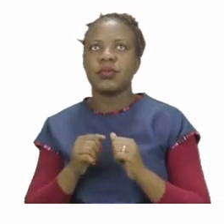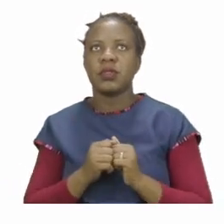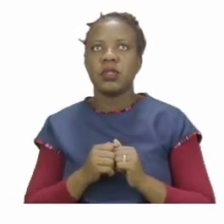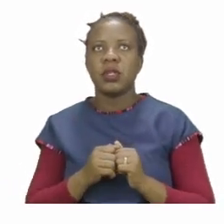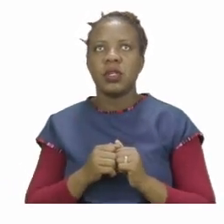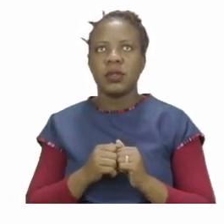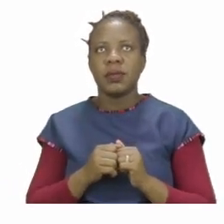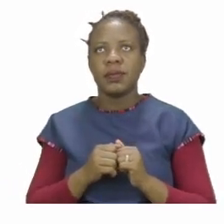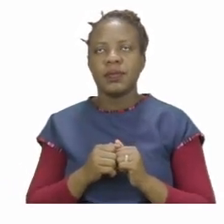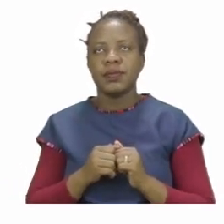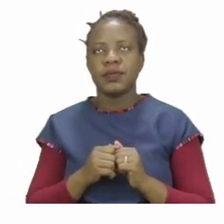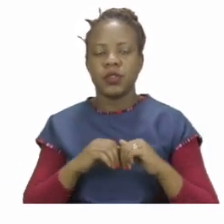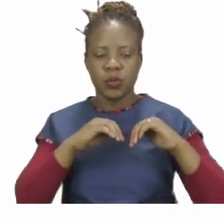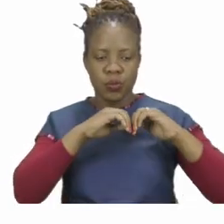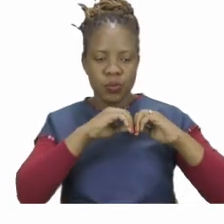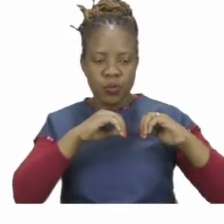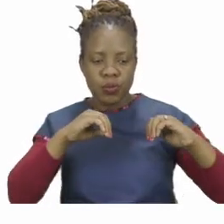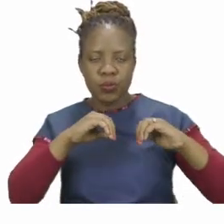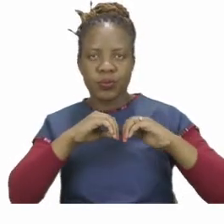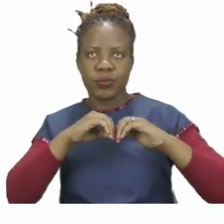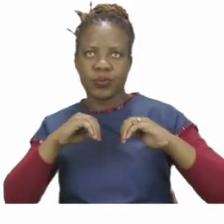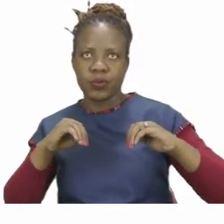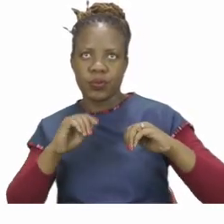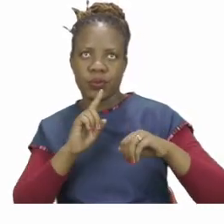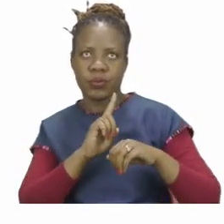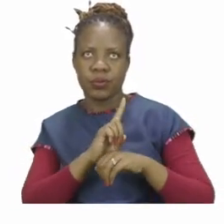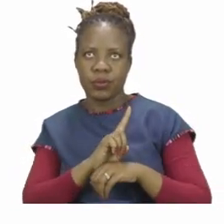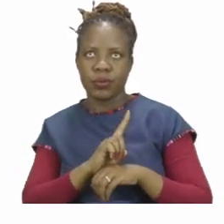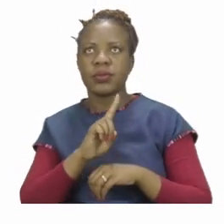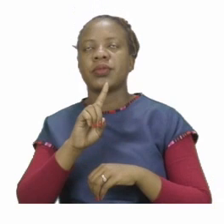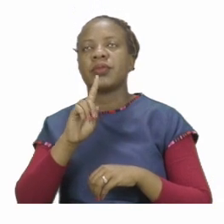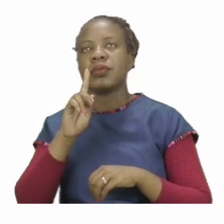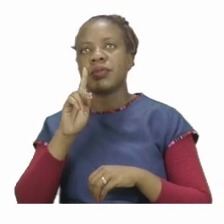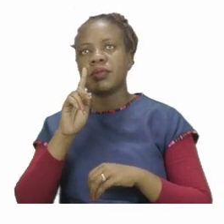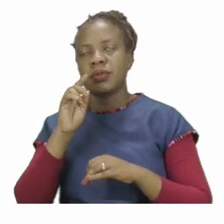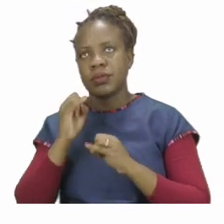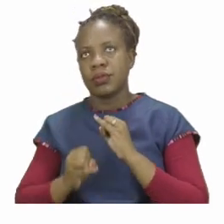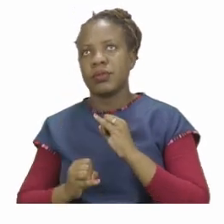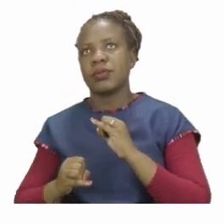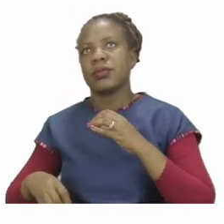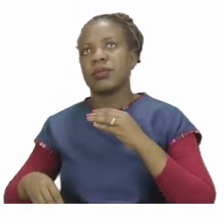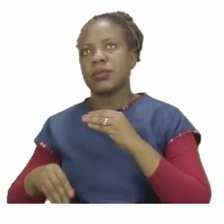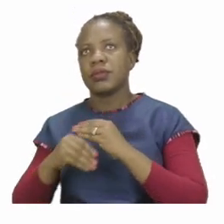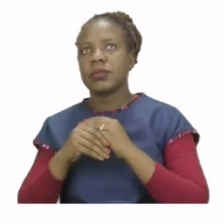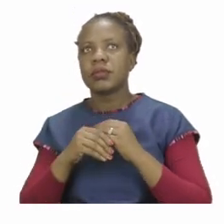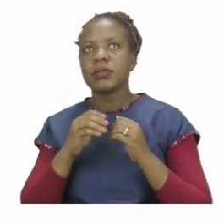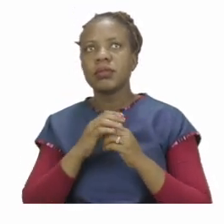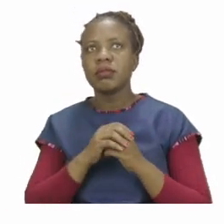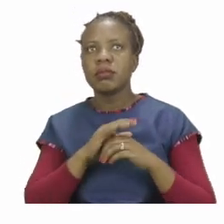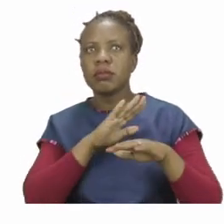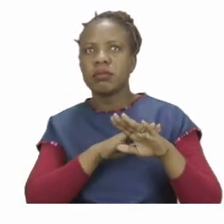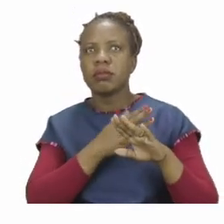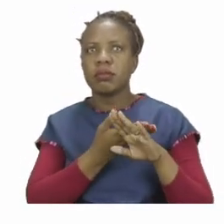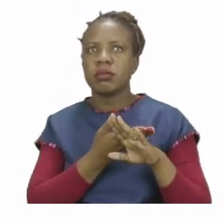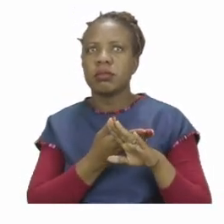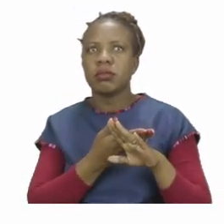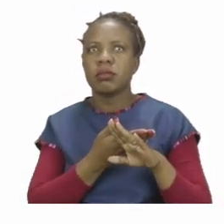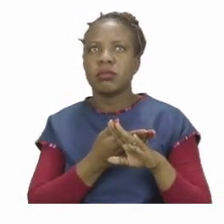add. Now the first example, or the first sum that is given to you,